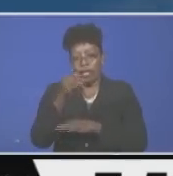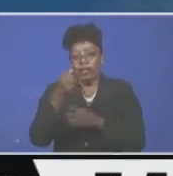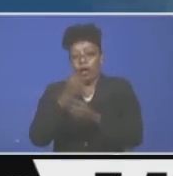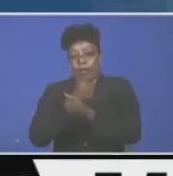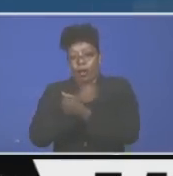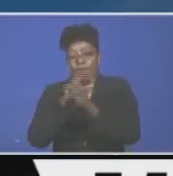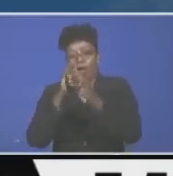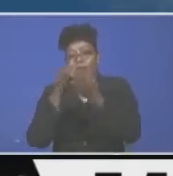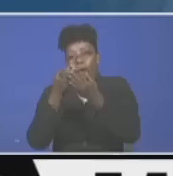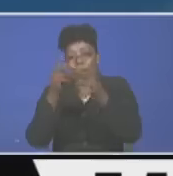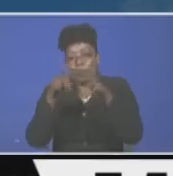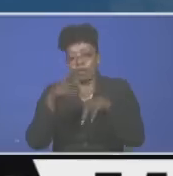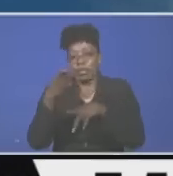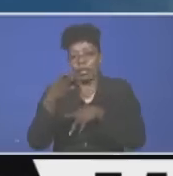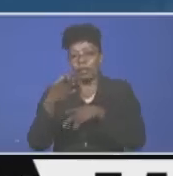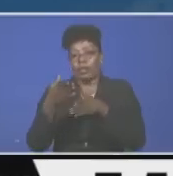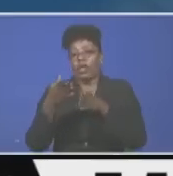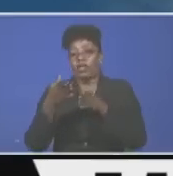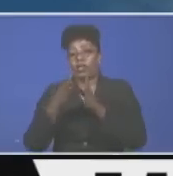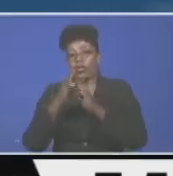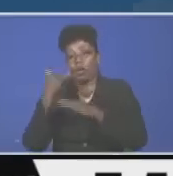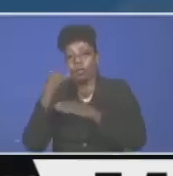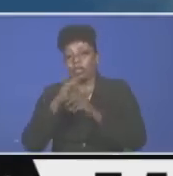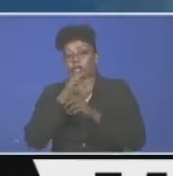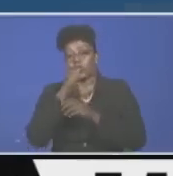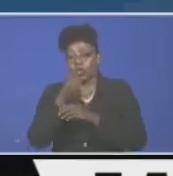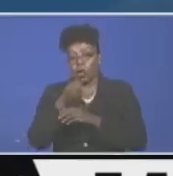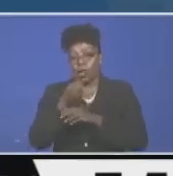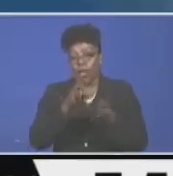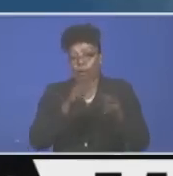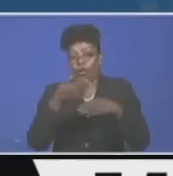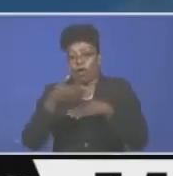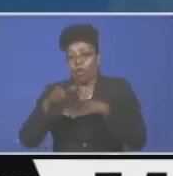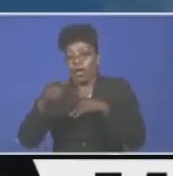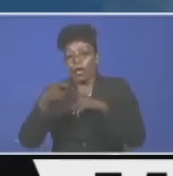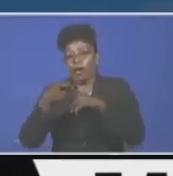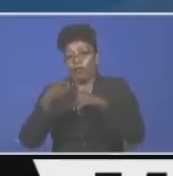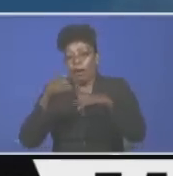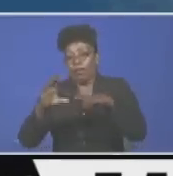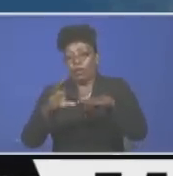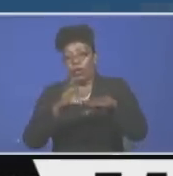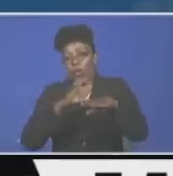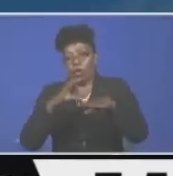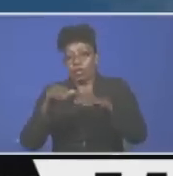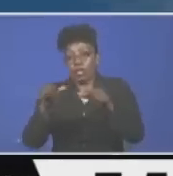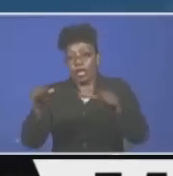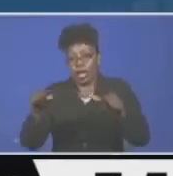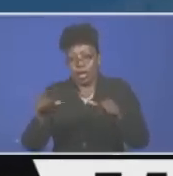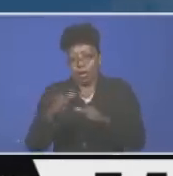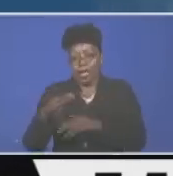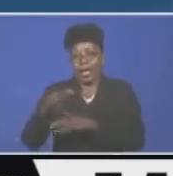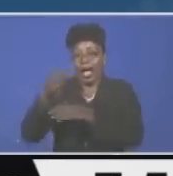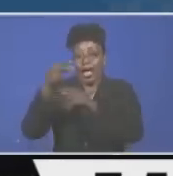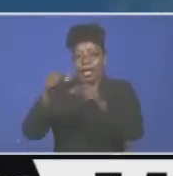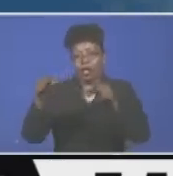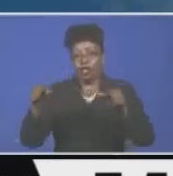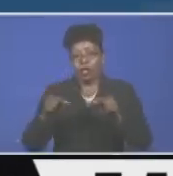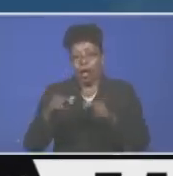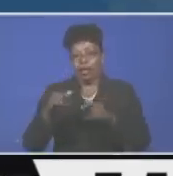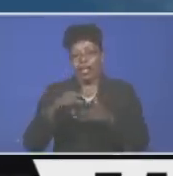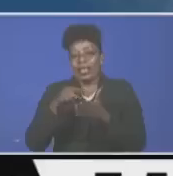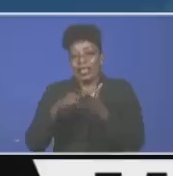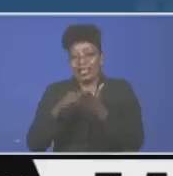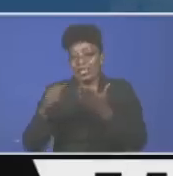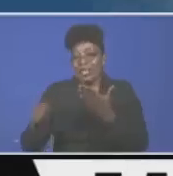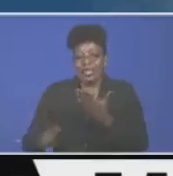time to advise them to ensure that they get out of there and move away from the coast as far inland and seek higher grounds, as this is going to be a very dangerous